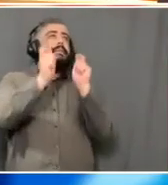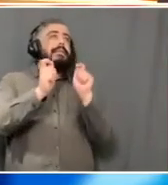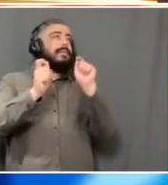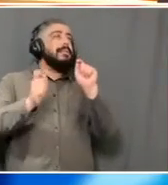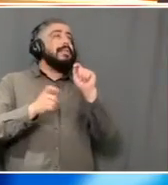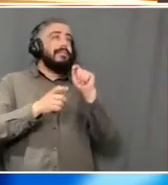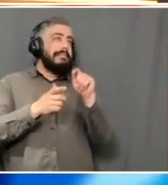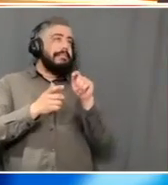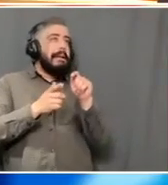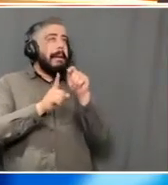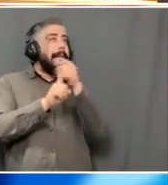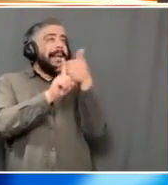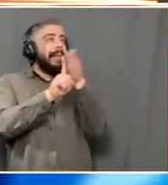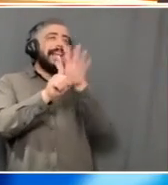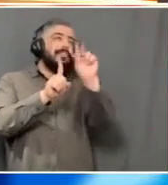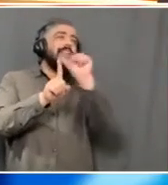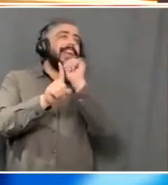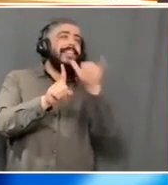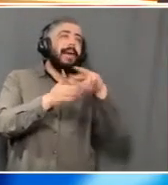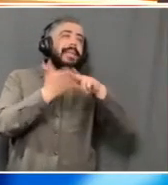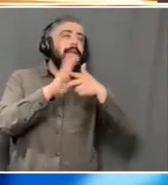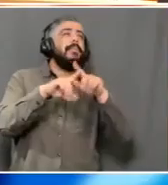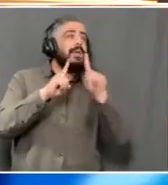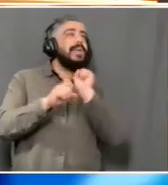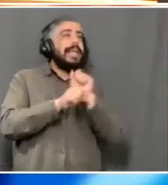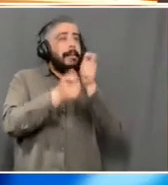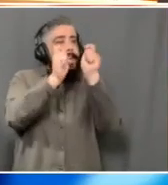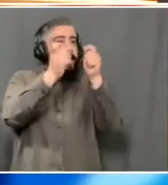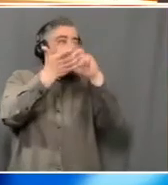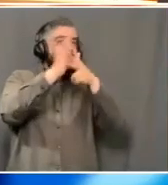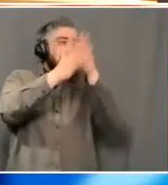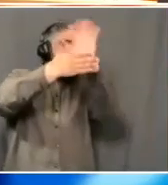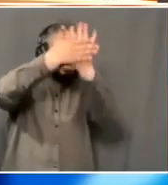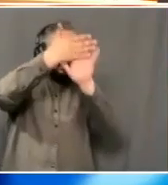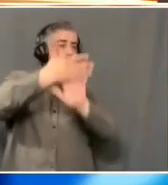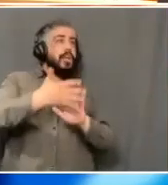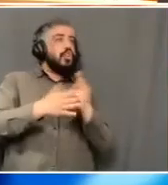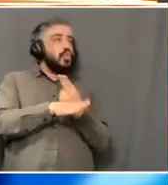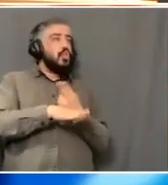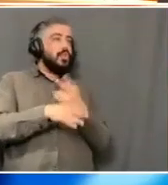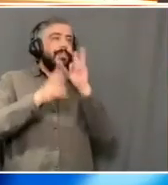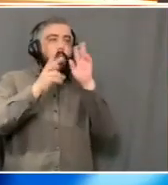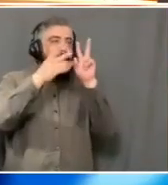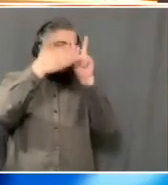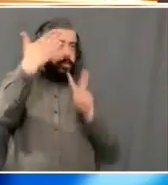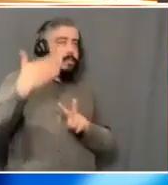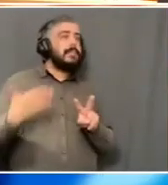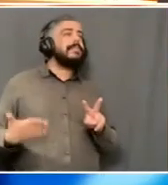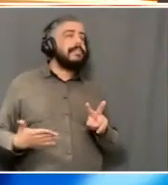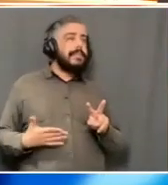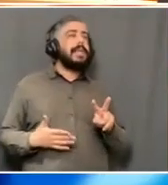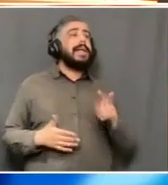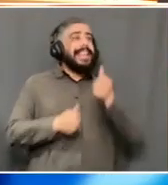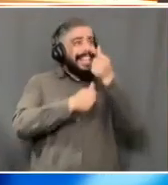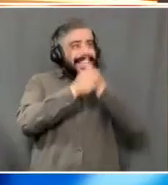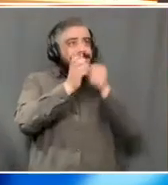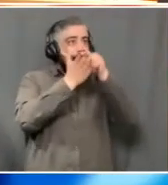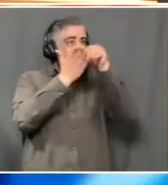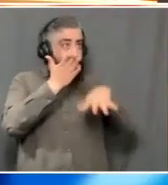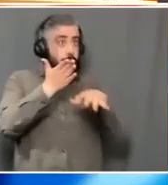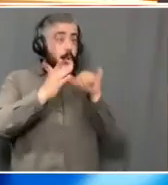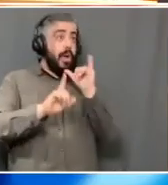To filter and sort. So if we could maybe get that as an Excel file. But I'll note for folks that the per pupil change